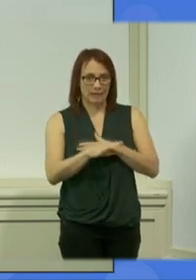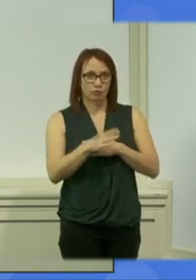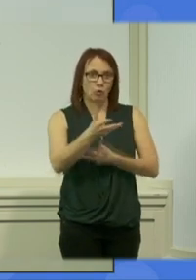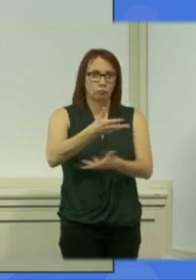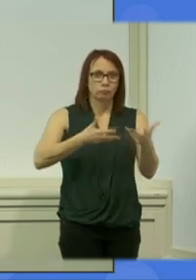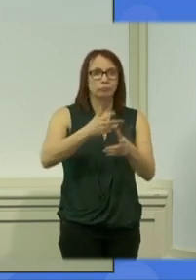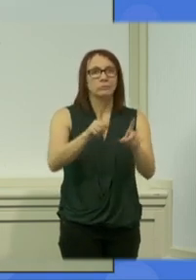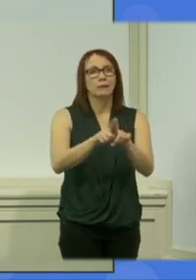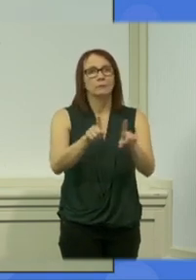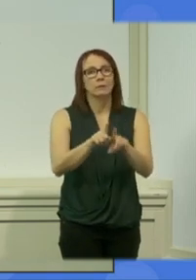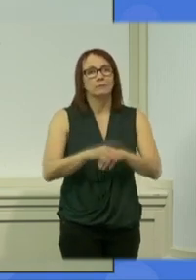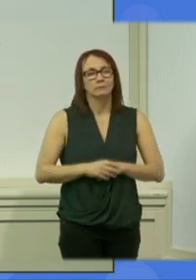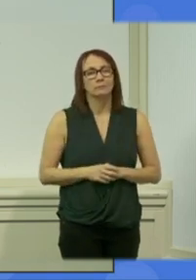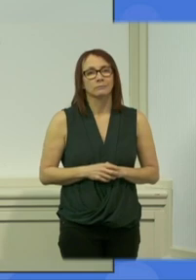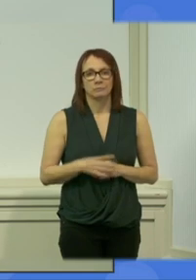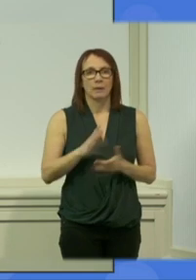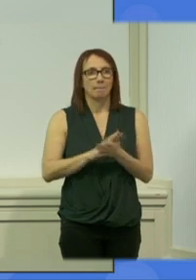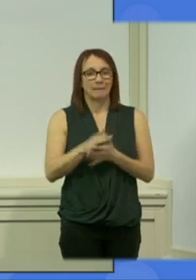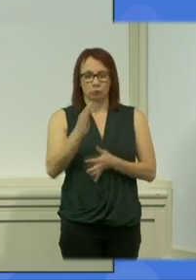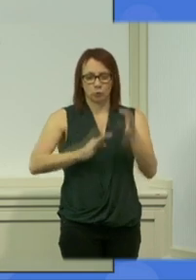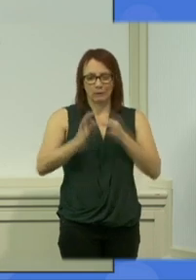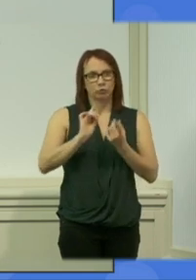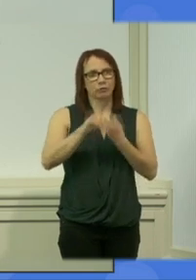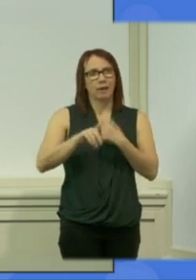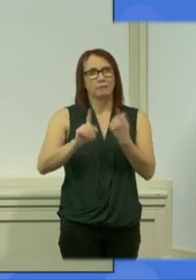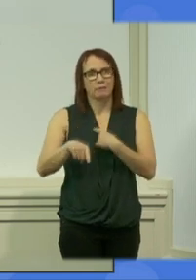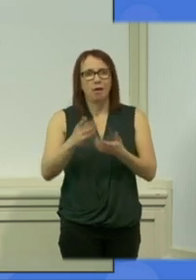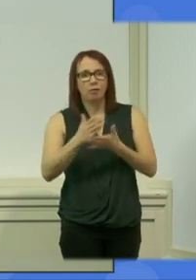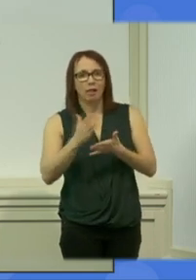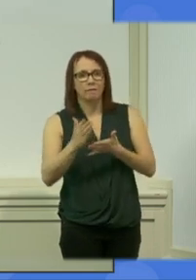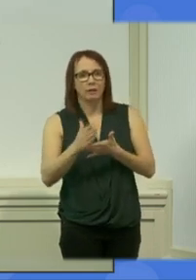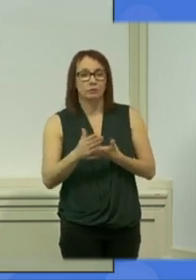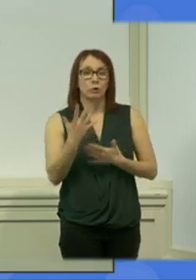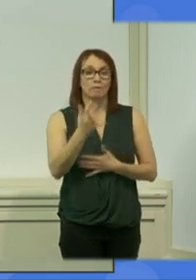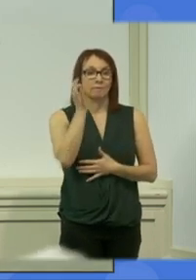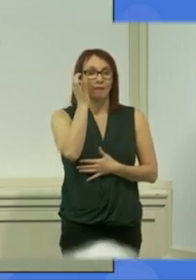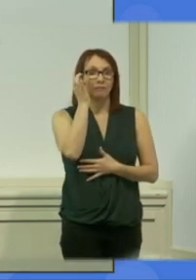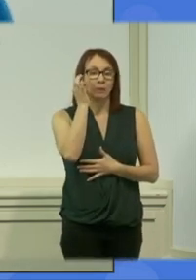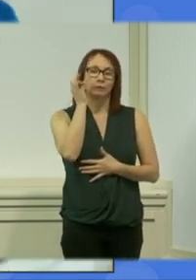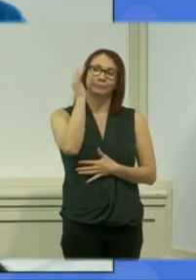later as well to ask some, answer some questions and clarifications that you have. But 5 minutes.